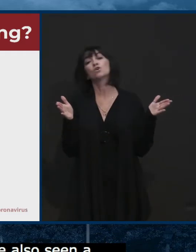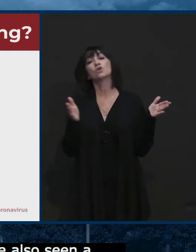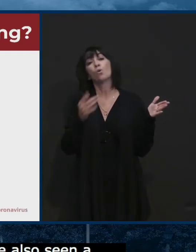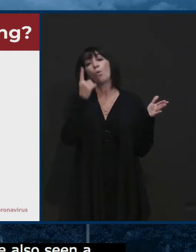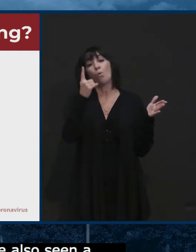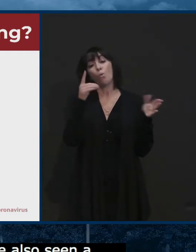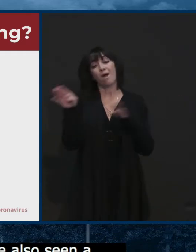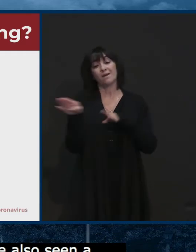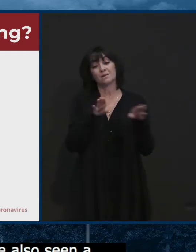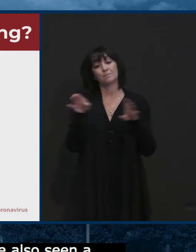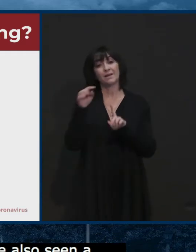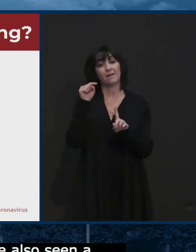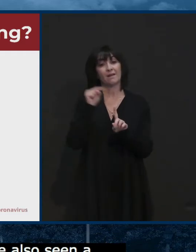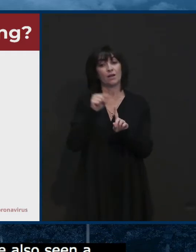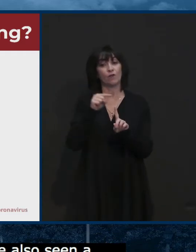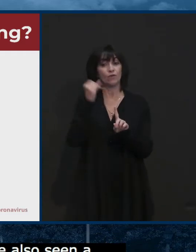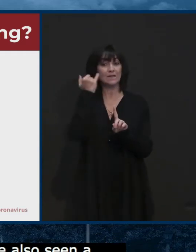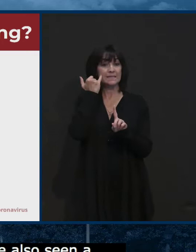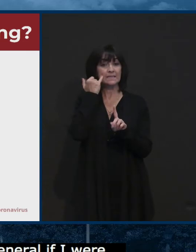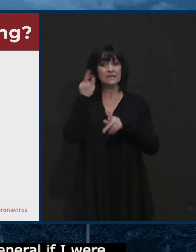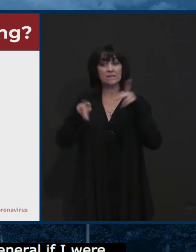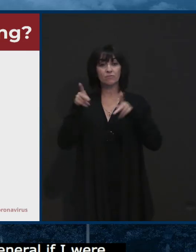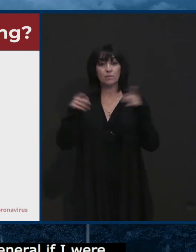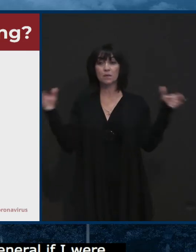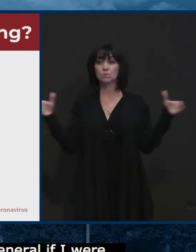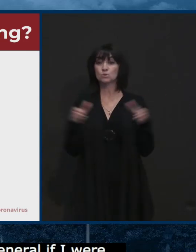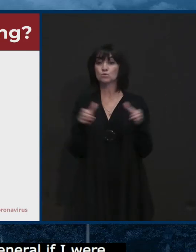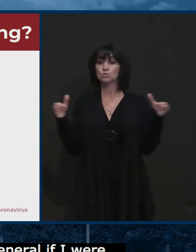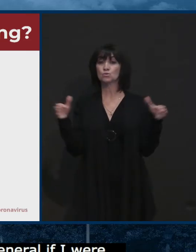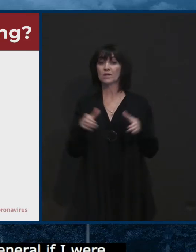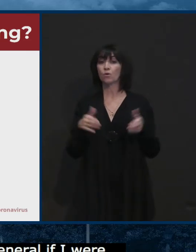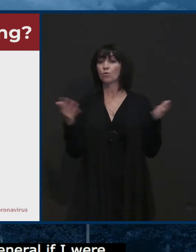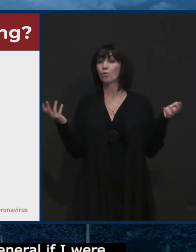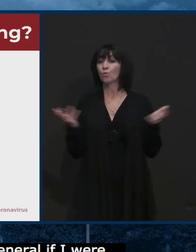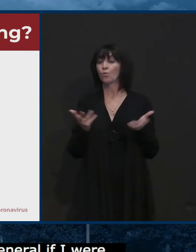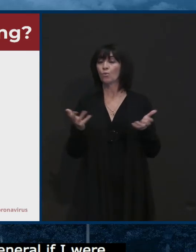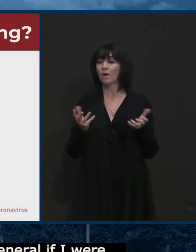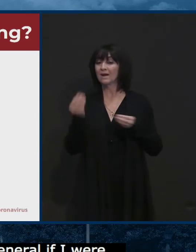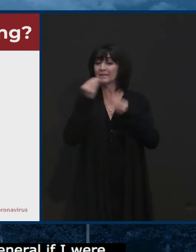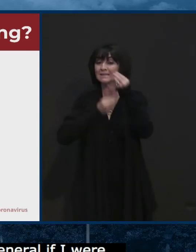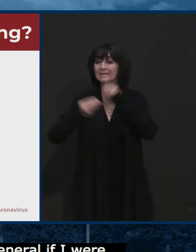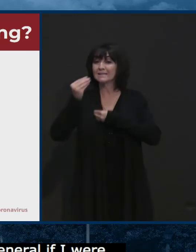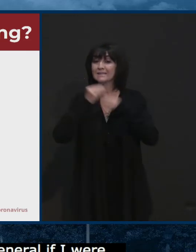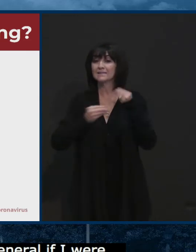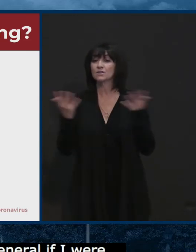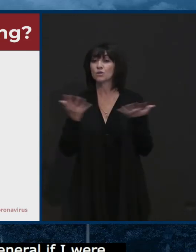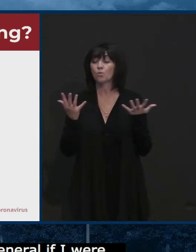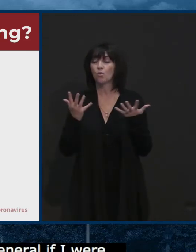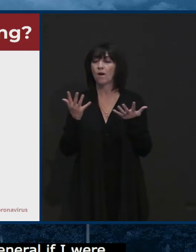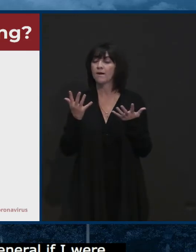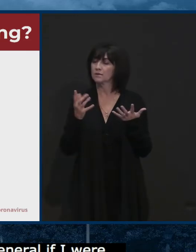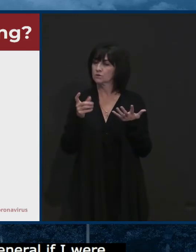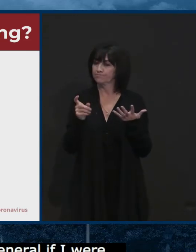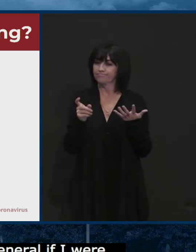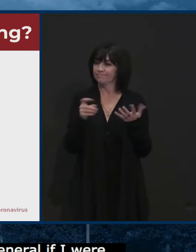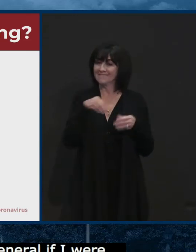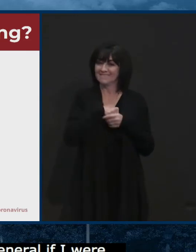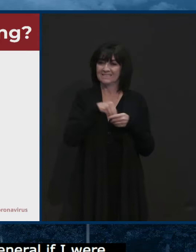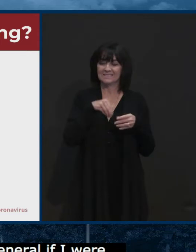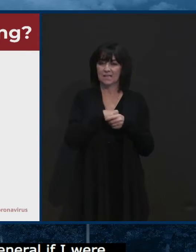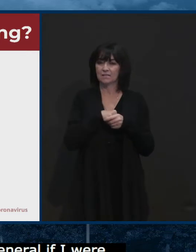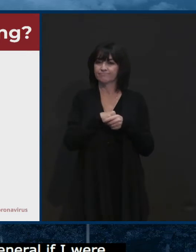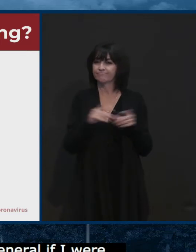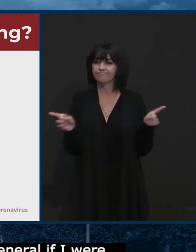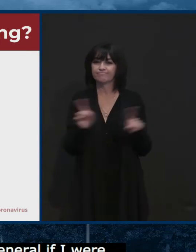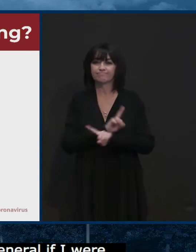behavior that I think is really driving a lot of cases, it's people eating indoors